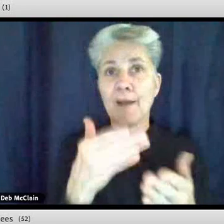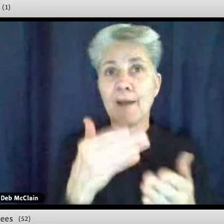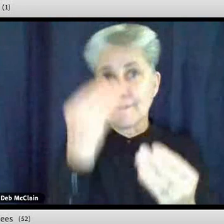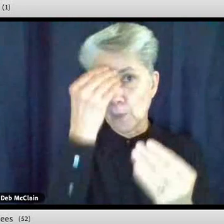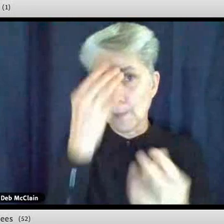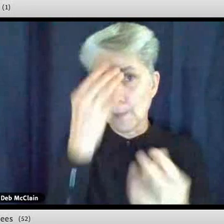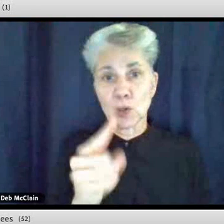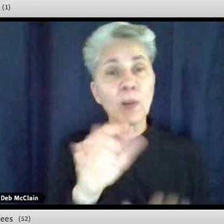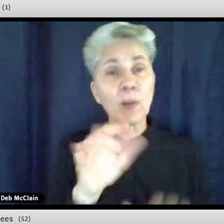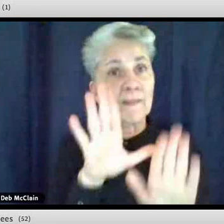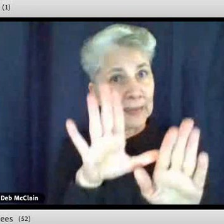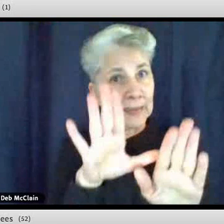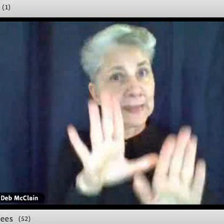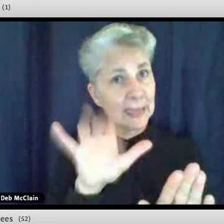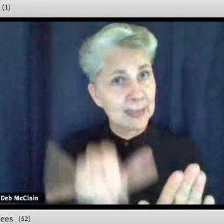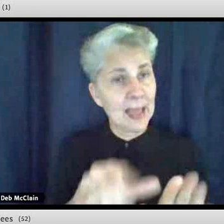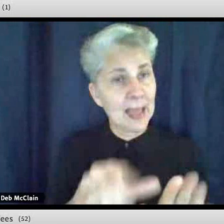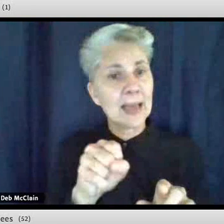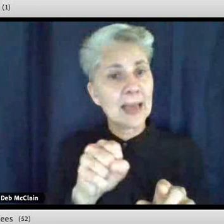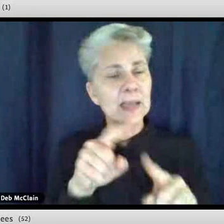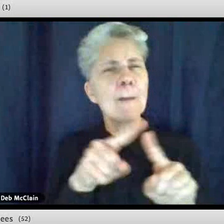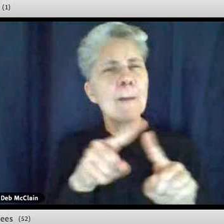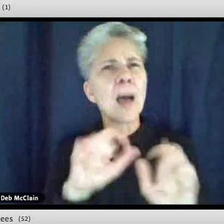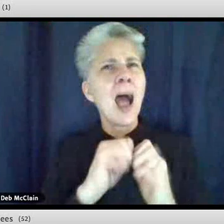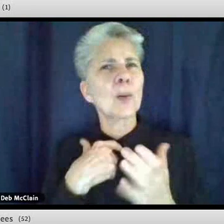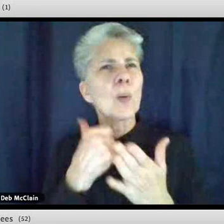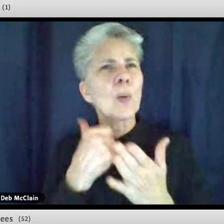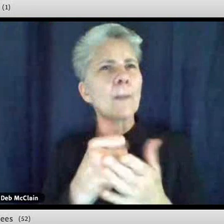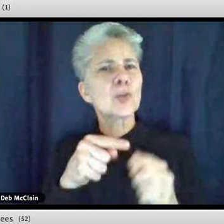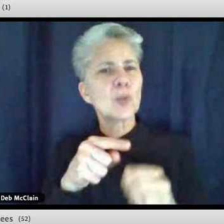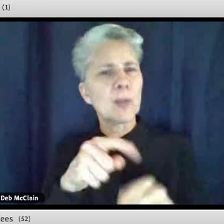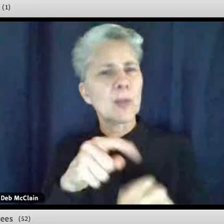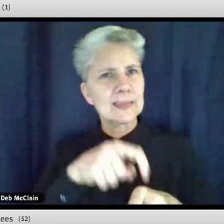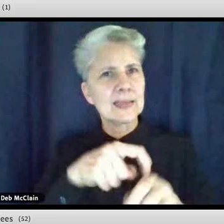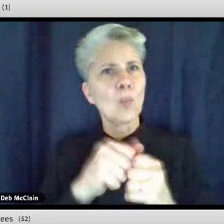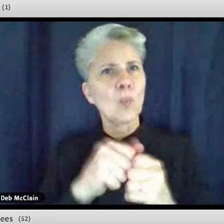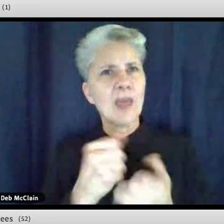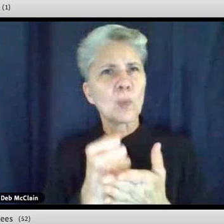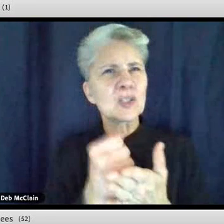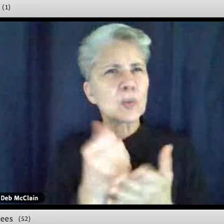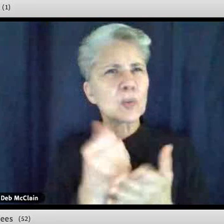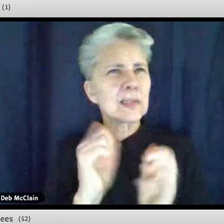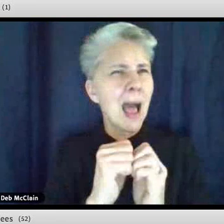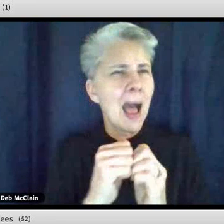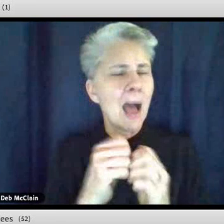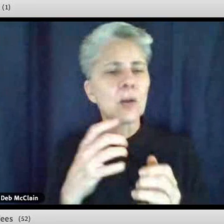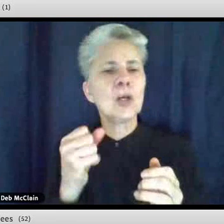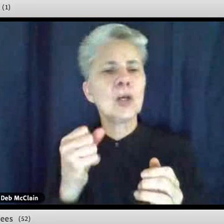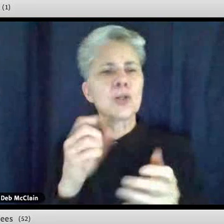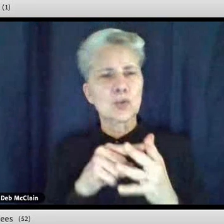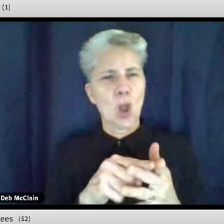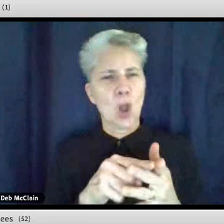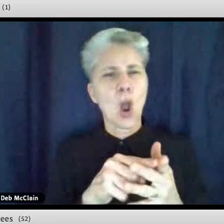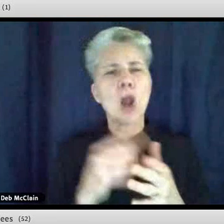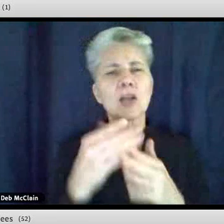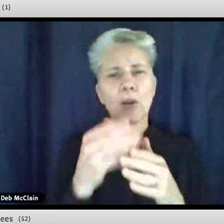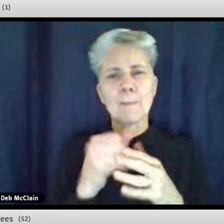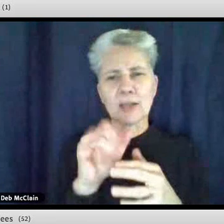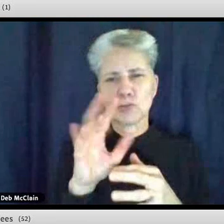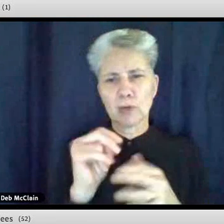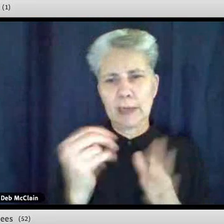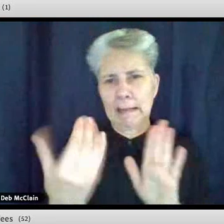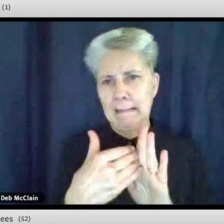in Florida that have done this. They're not just providing information, which is fantastic, but hey, how can we help you during this